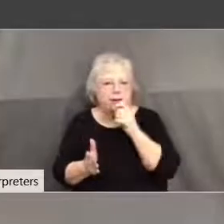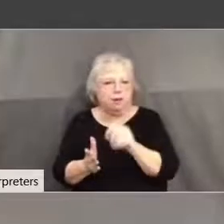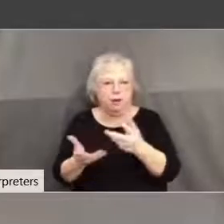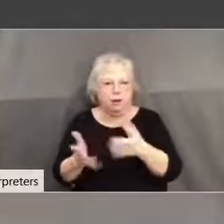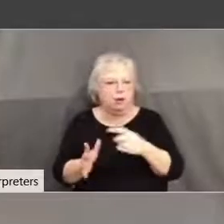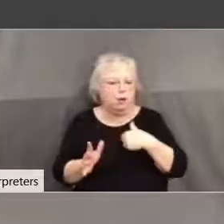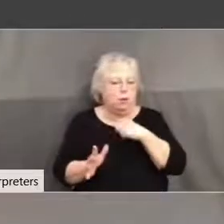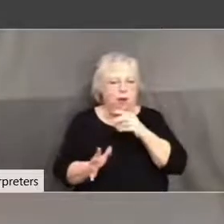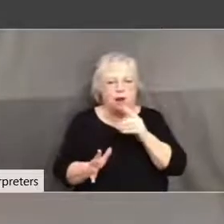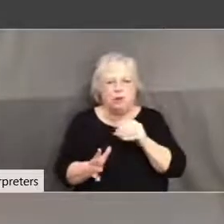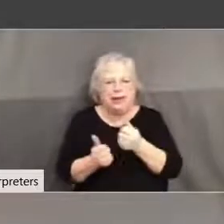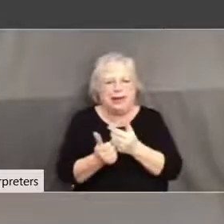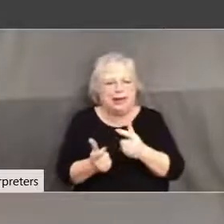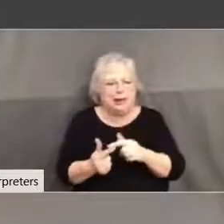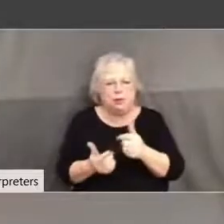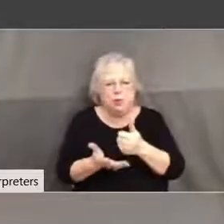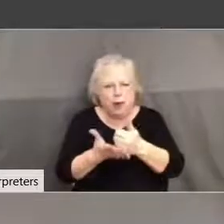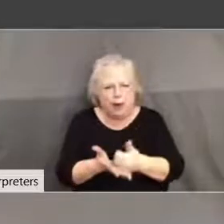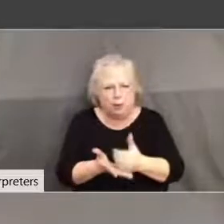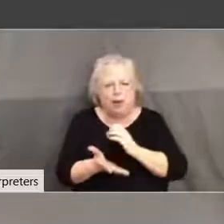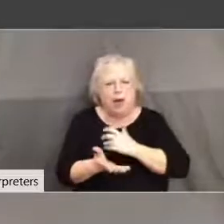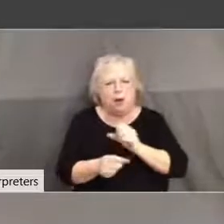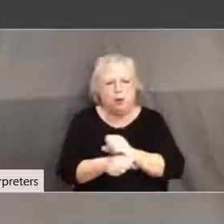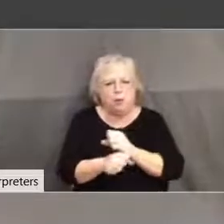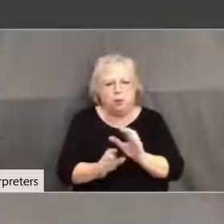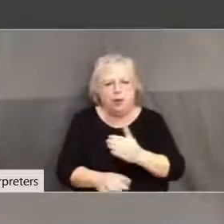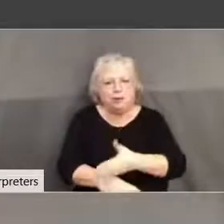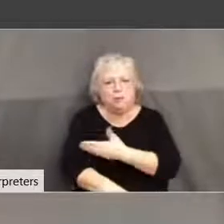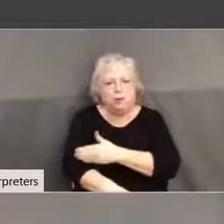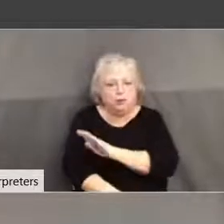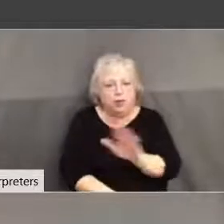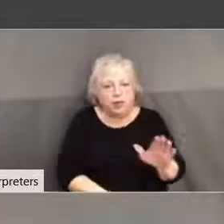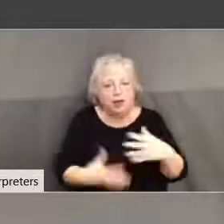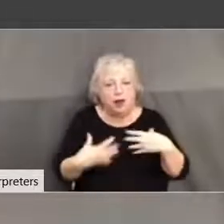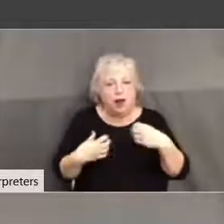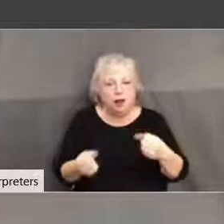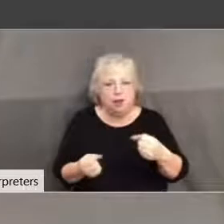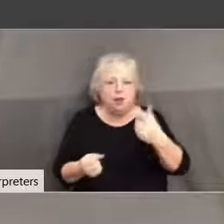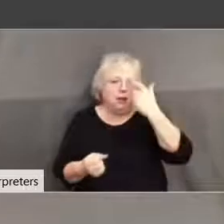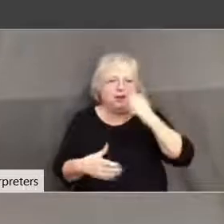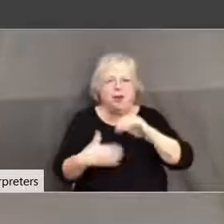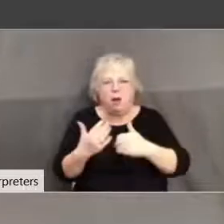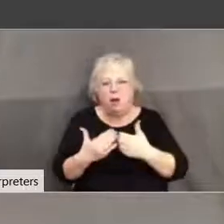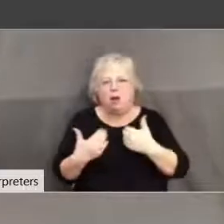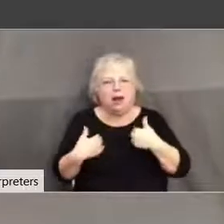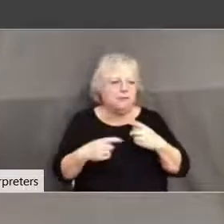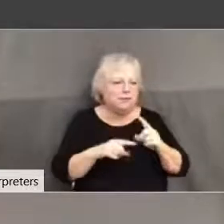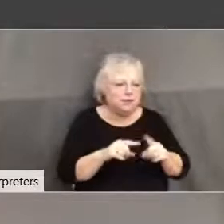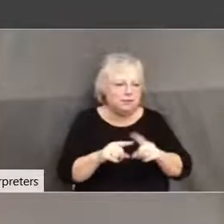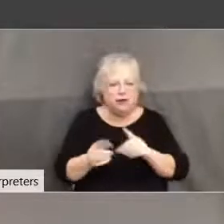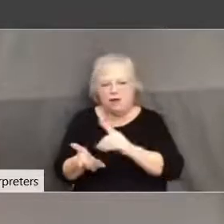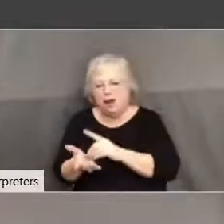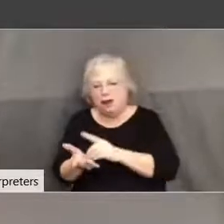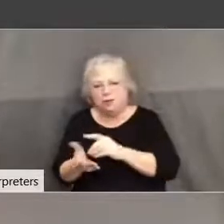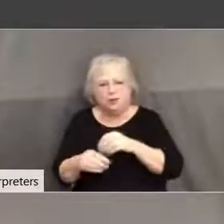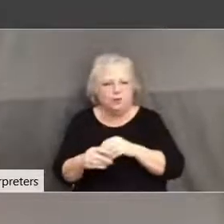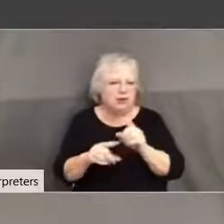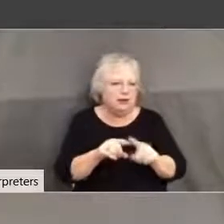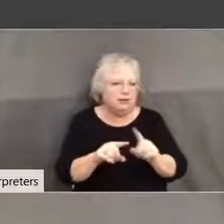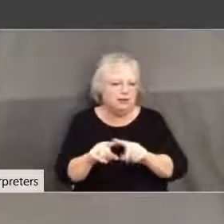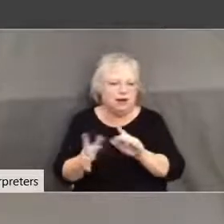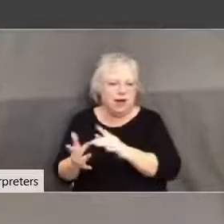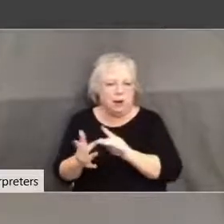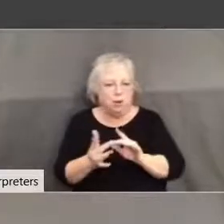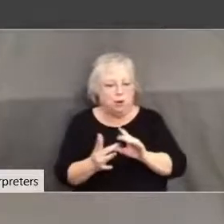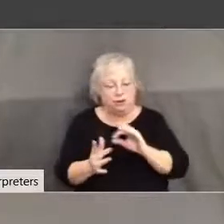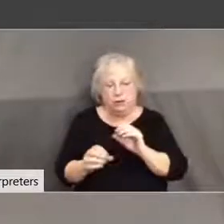help our employees get healthier because they all have different doctors. They're not in the same network. They don't have anything set up to do it. Isn't that